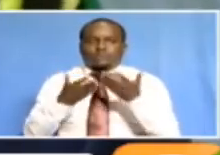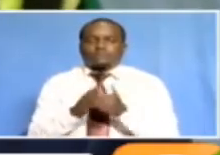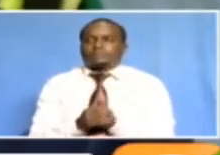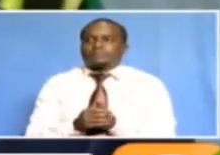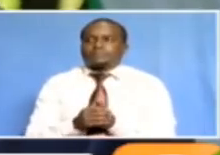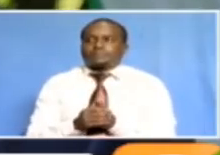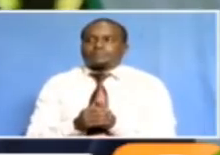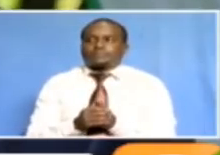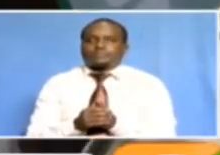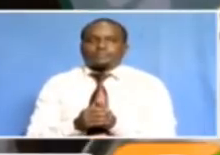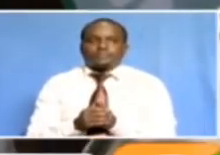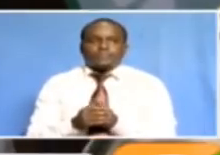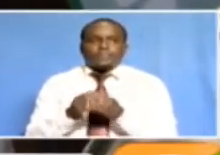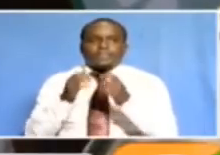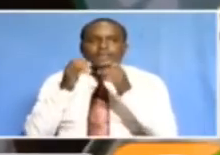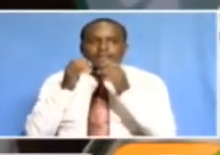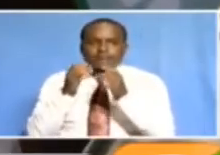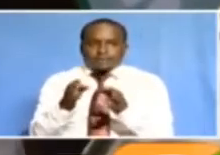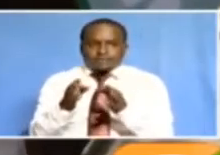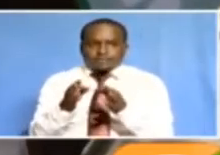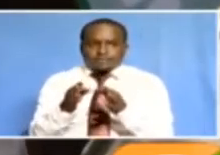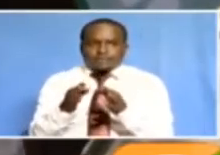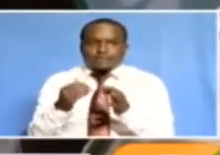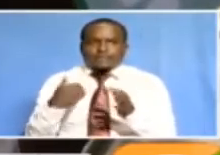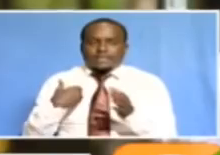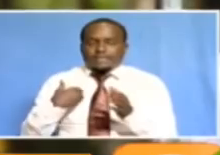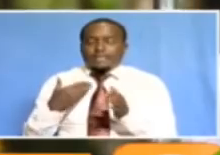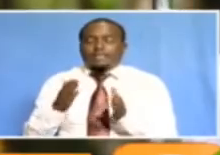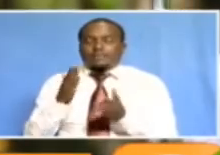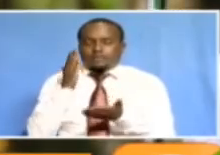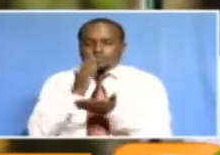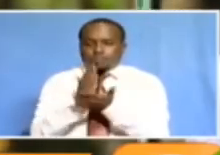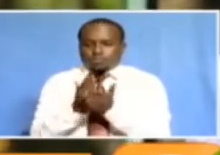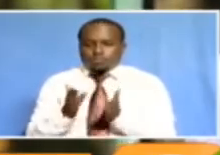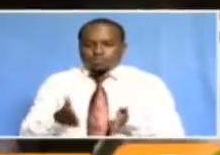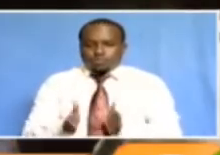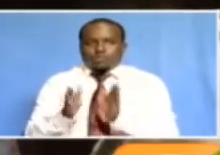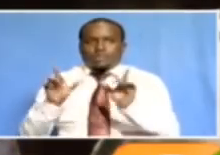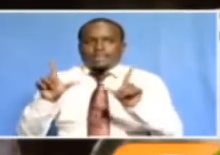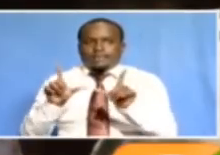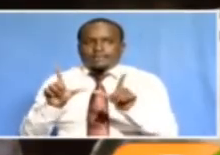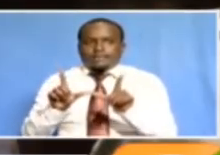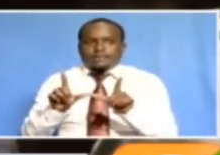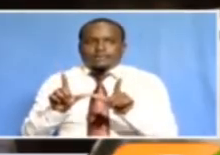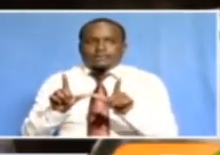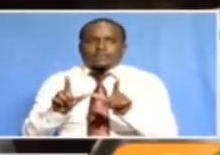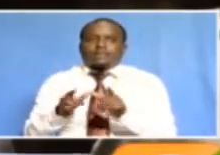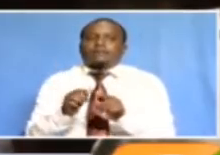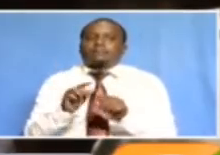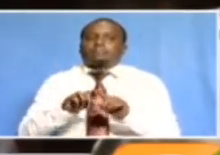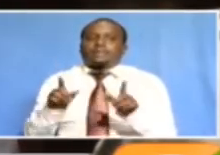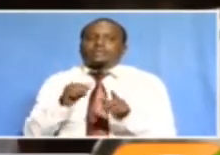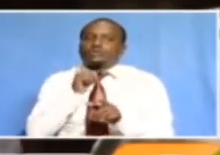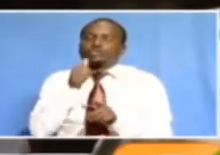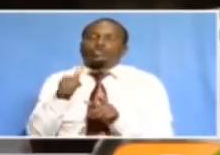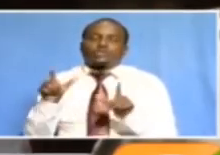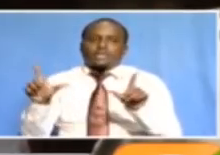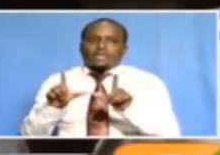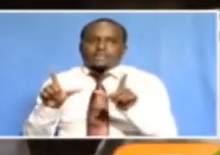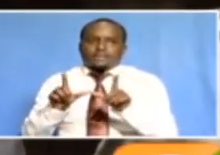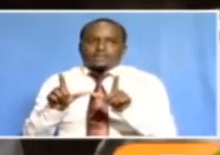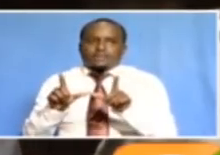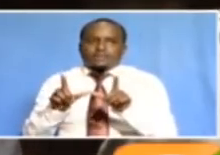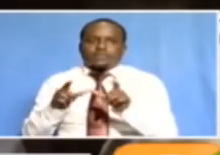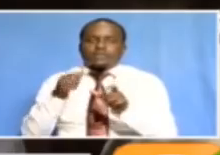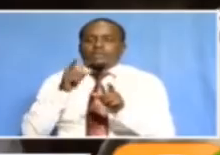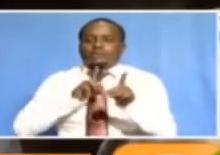bus had a valid daytime road service license, it was not, and I repeat that, it was not licensed to operate